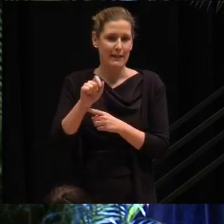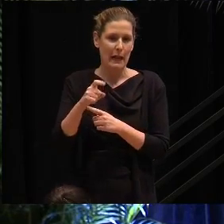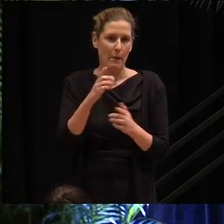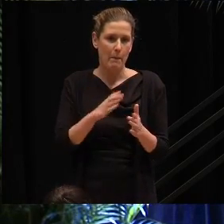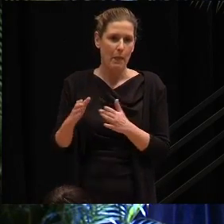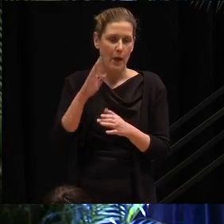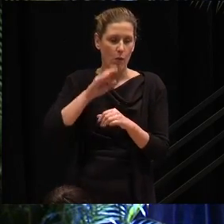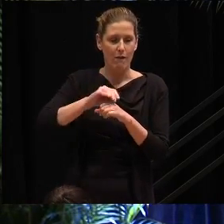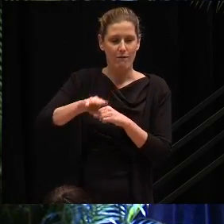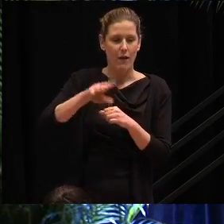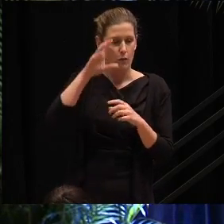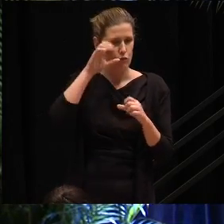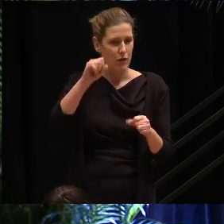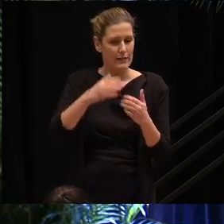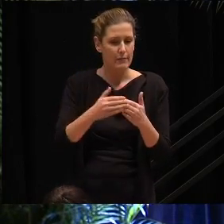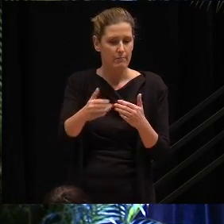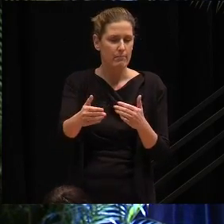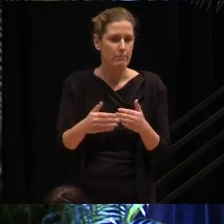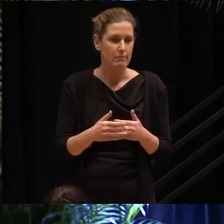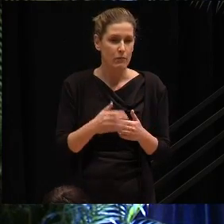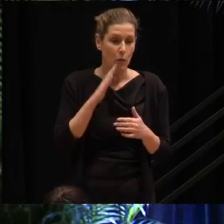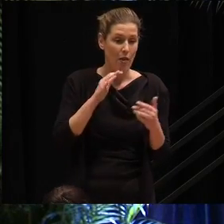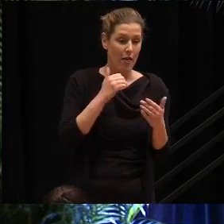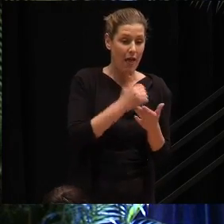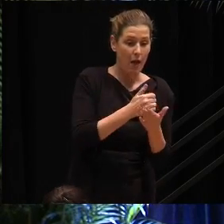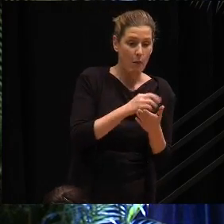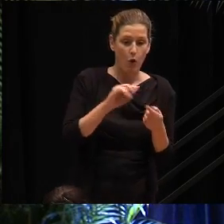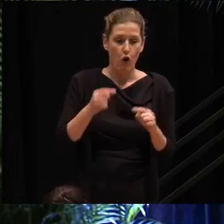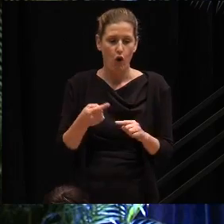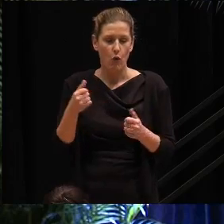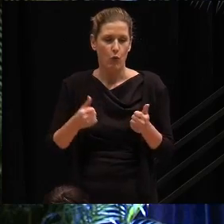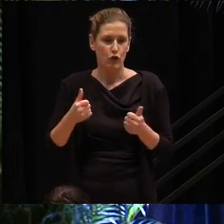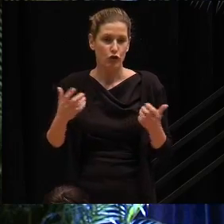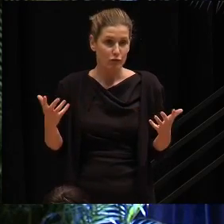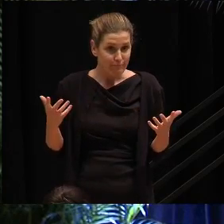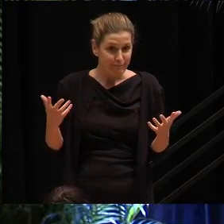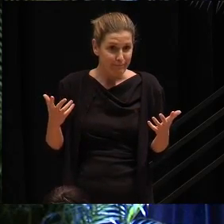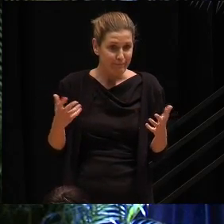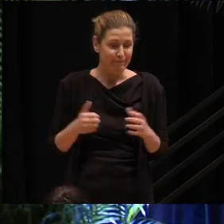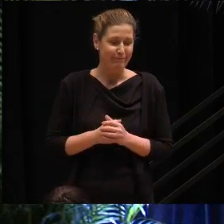affect President Trump moving forward? Help or hurt?